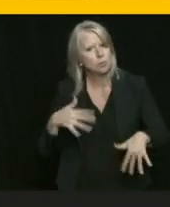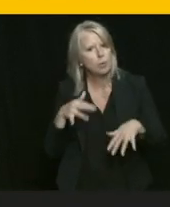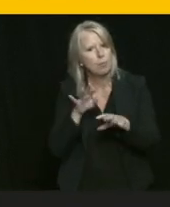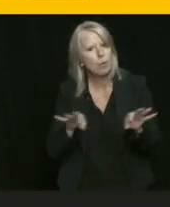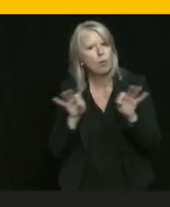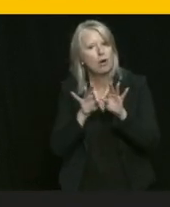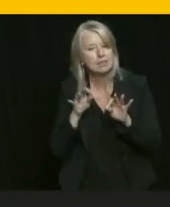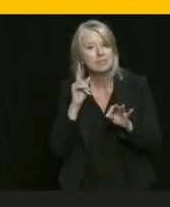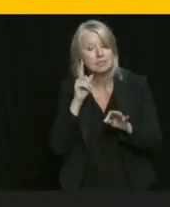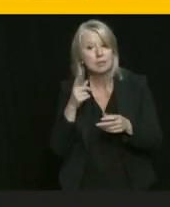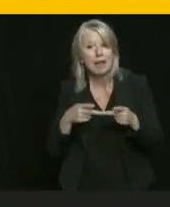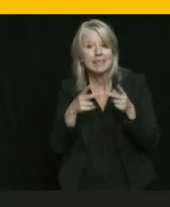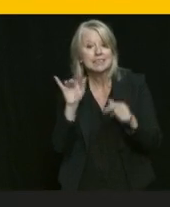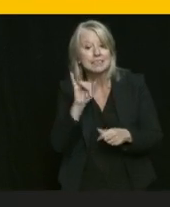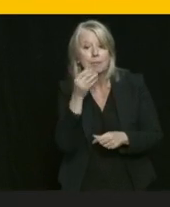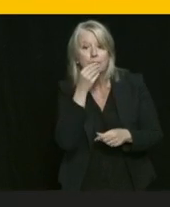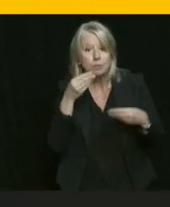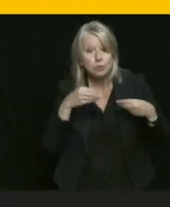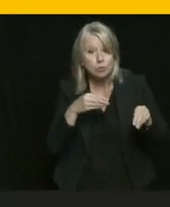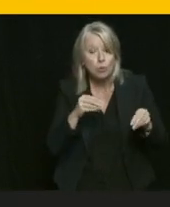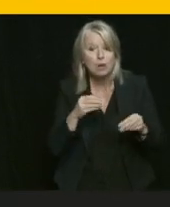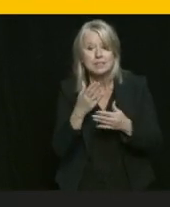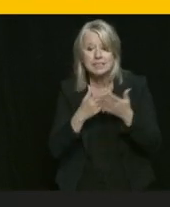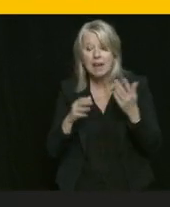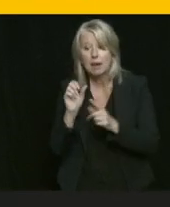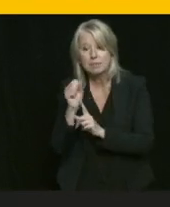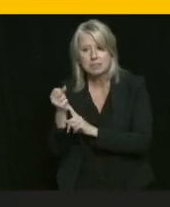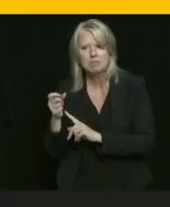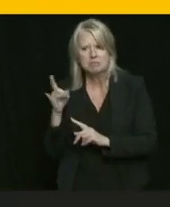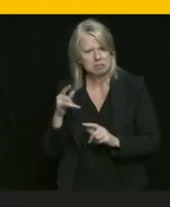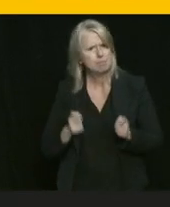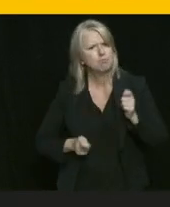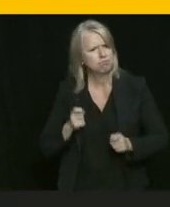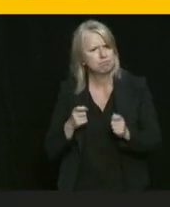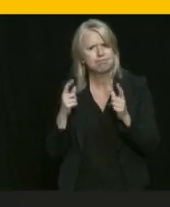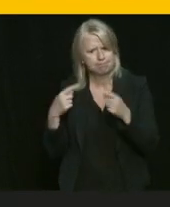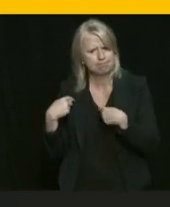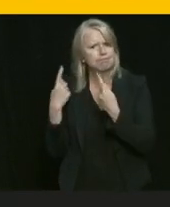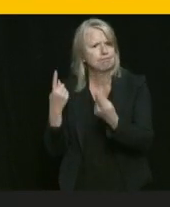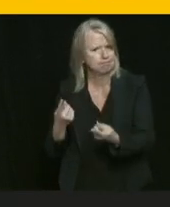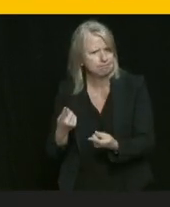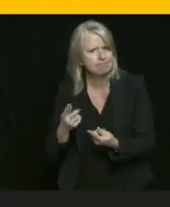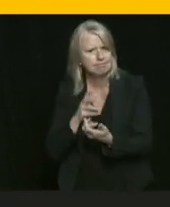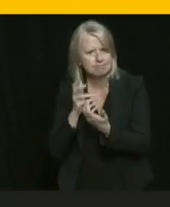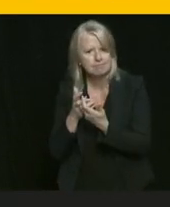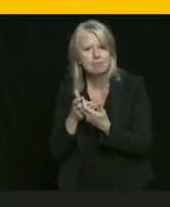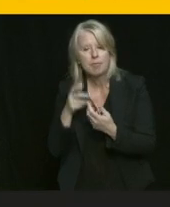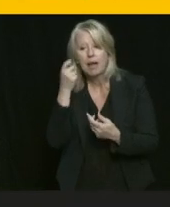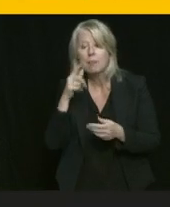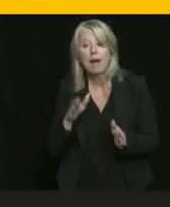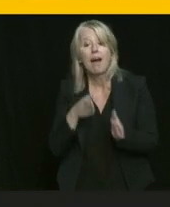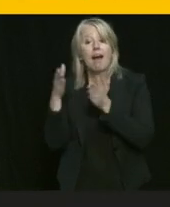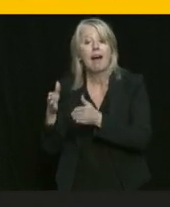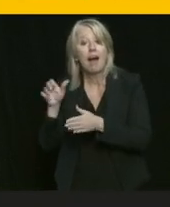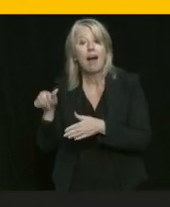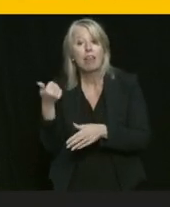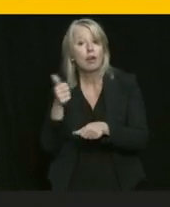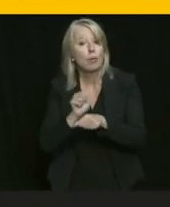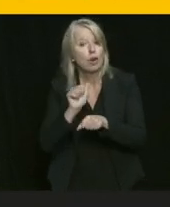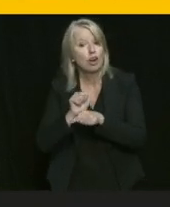Places like grocery stores and certain settings have adapted over time. But there are other workplaces that